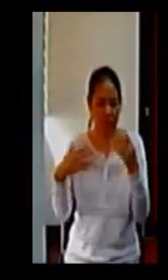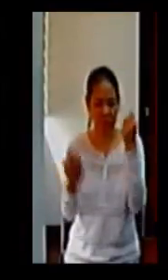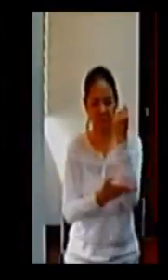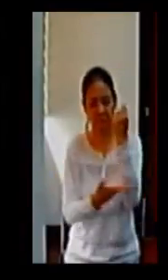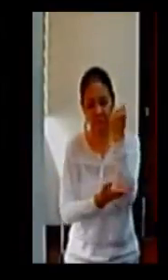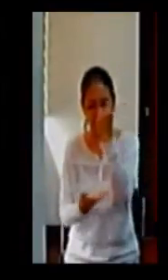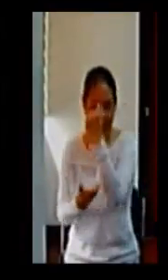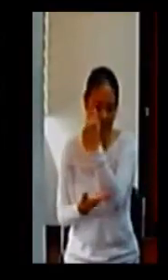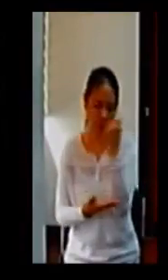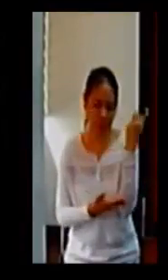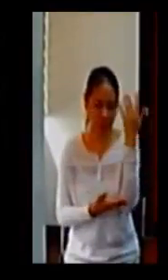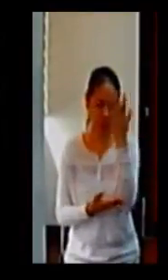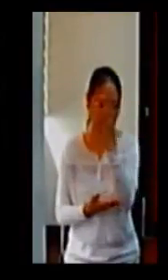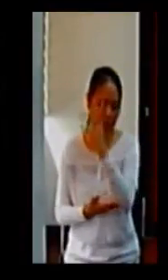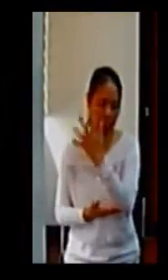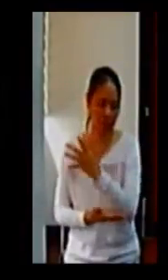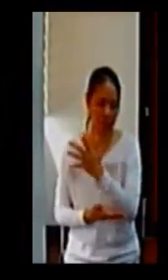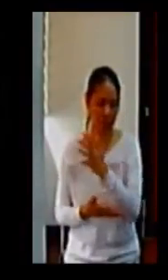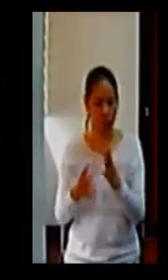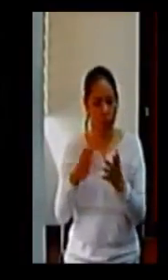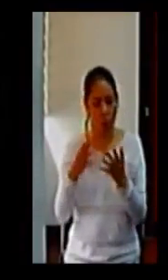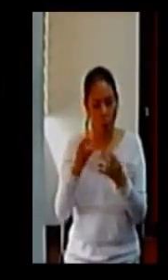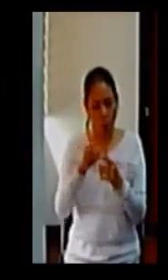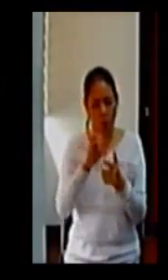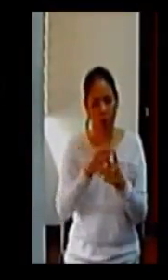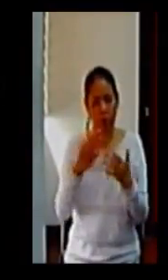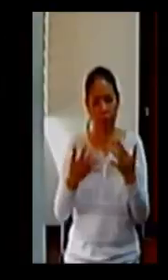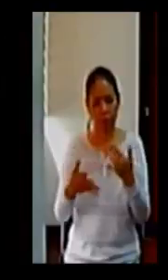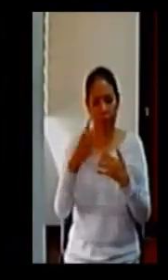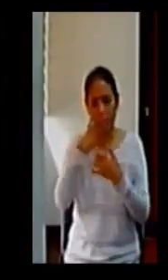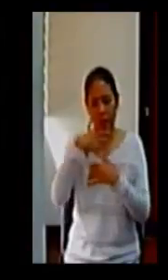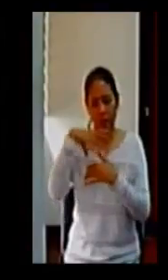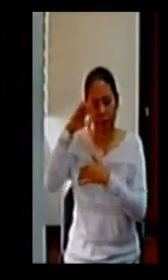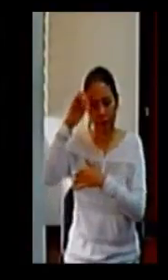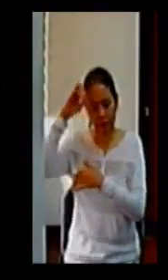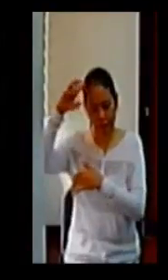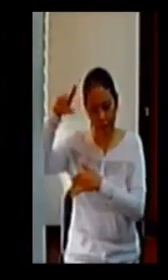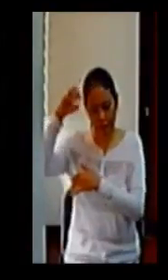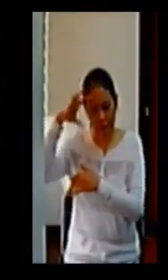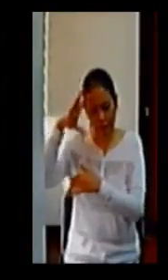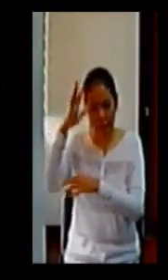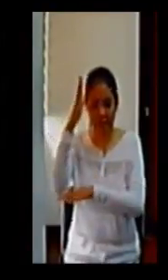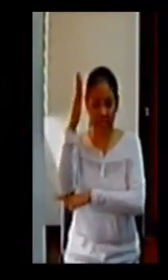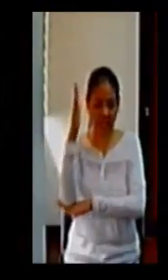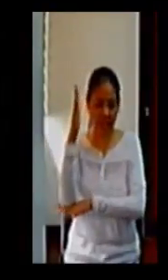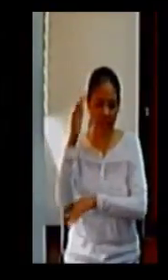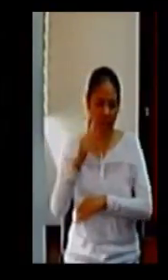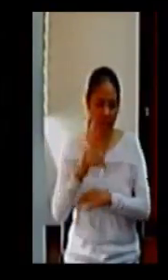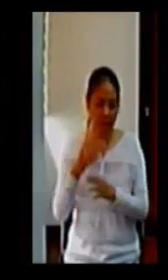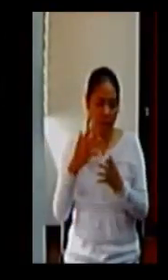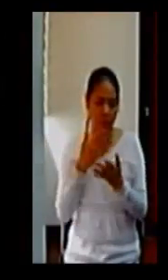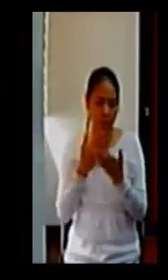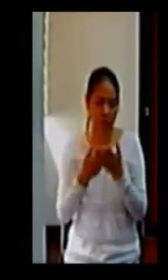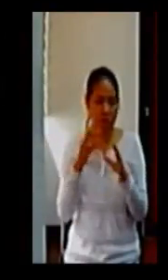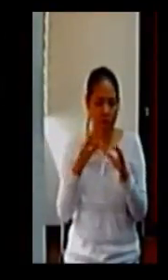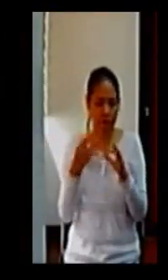sa tanghali. Parang ganyan. So, kaya mabuti kung may kunting information.